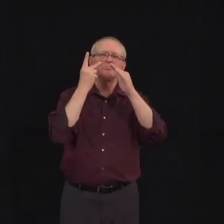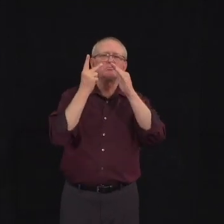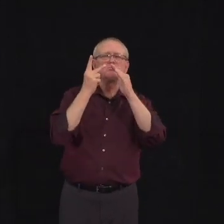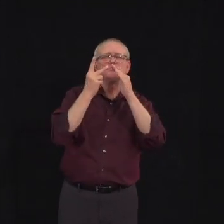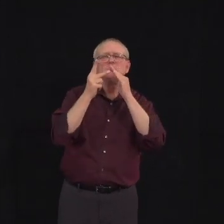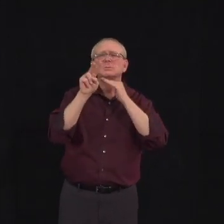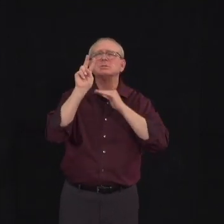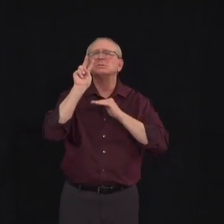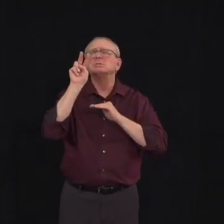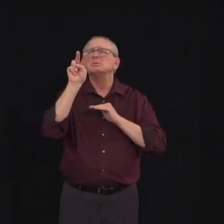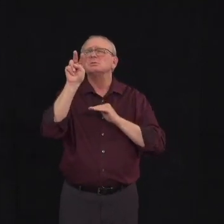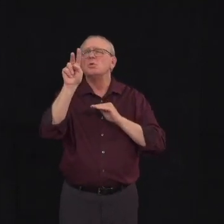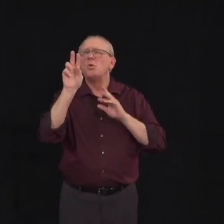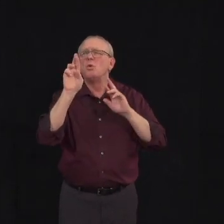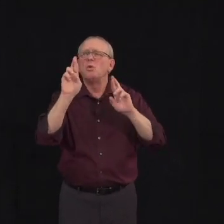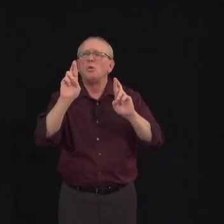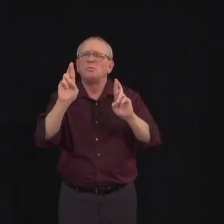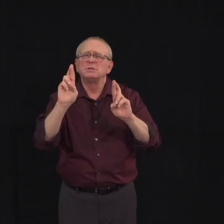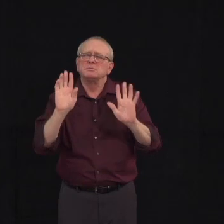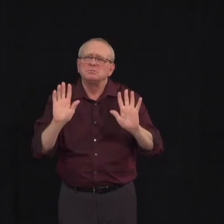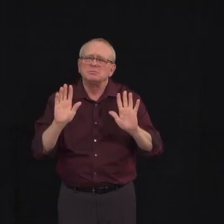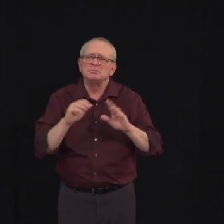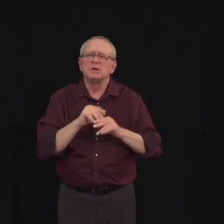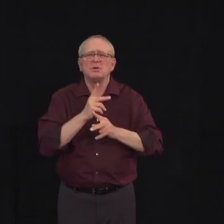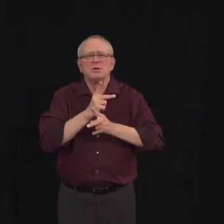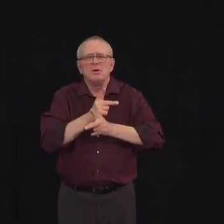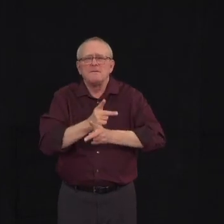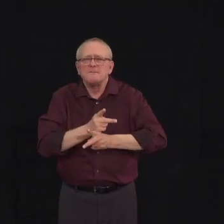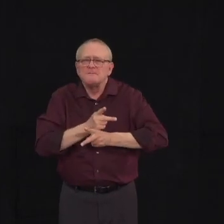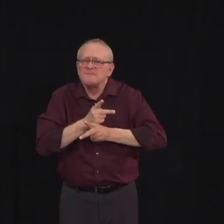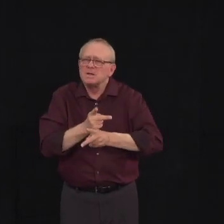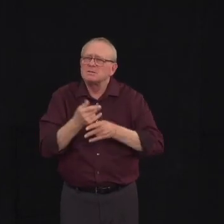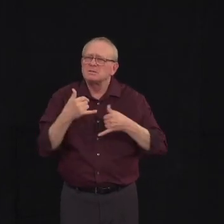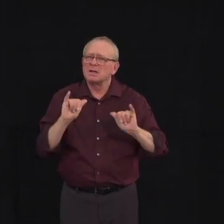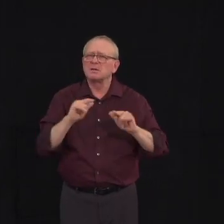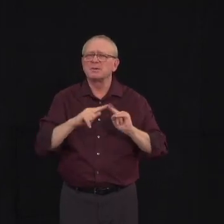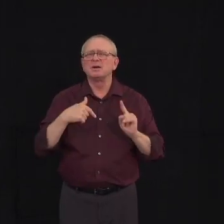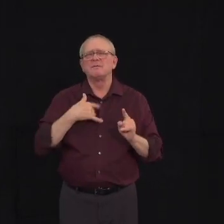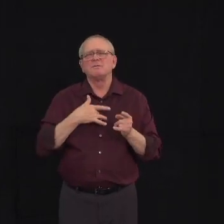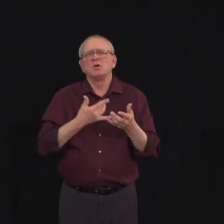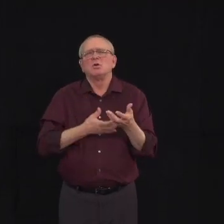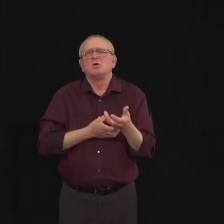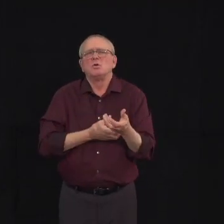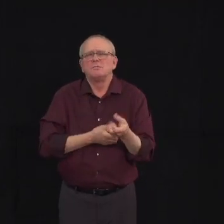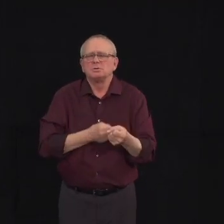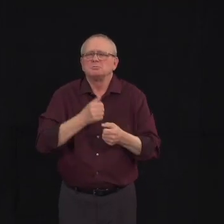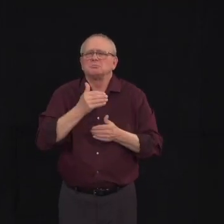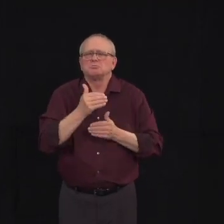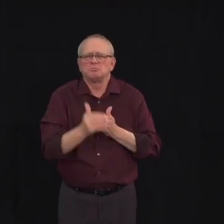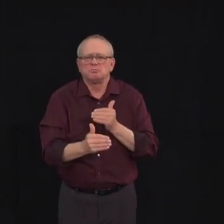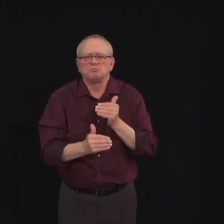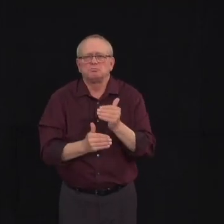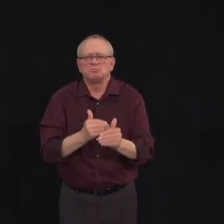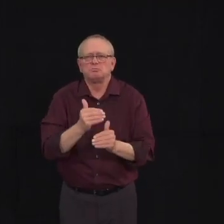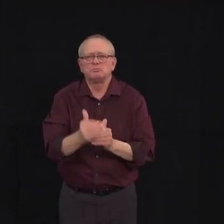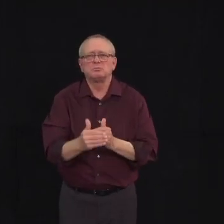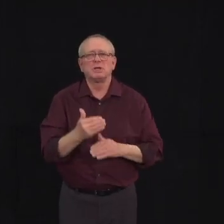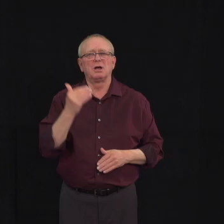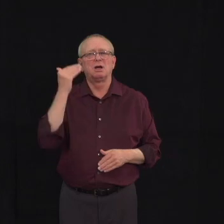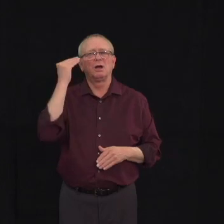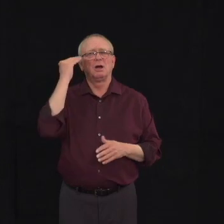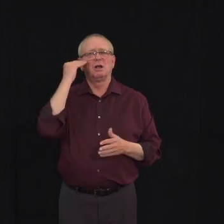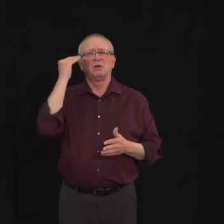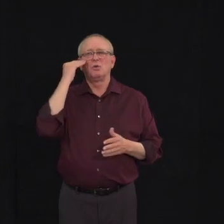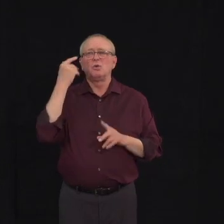confidence towards the future. Now, we're still months from anything that will feel like the normal lives that we all took for granted just a few weeks